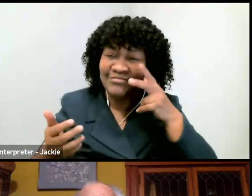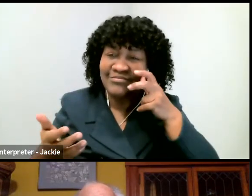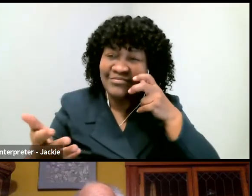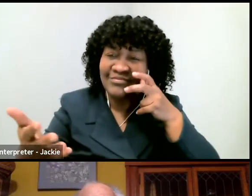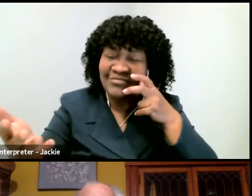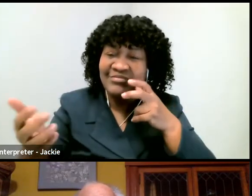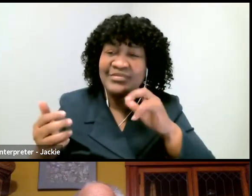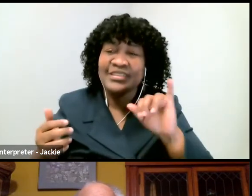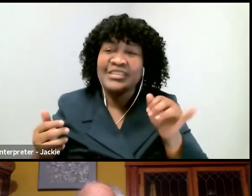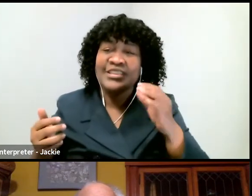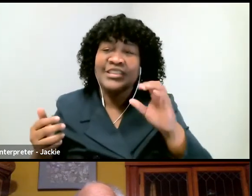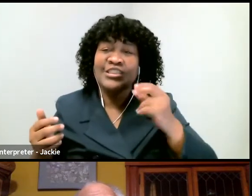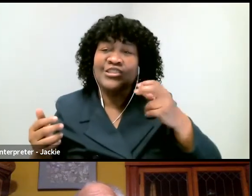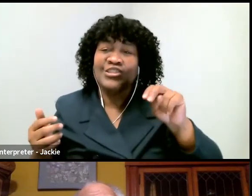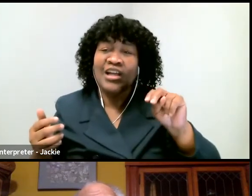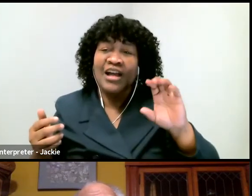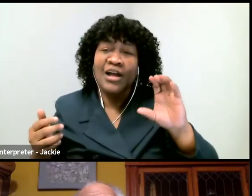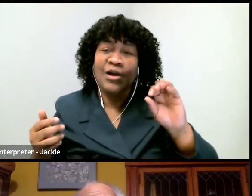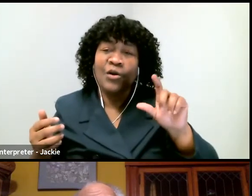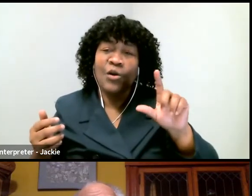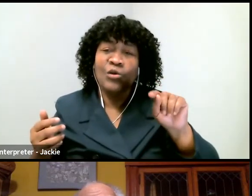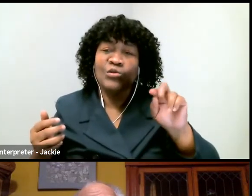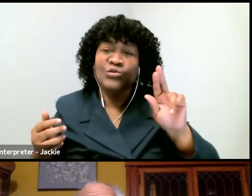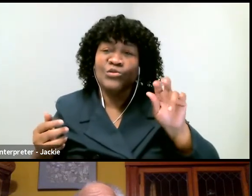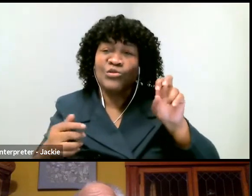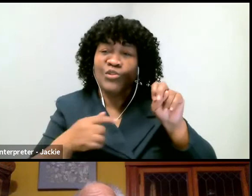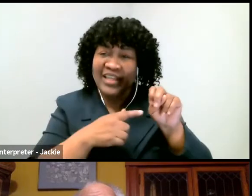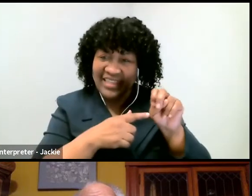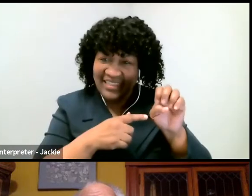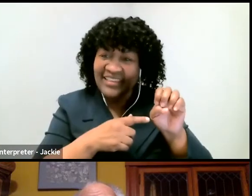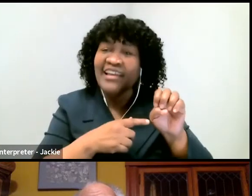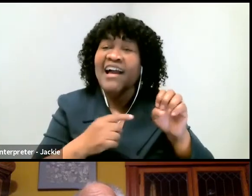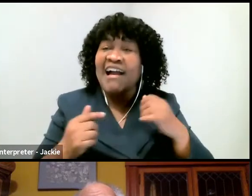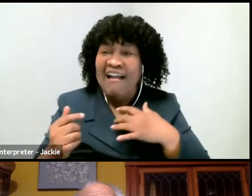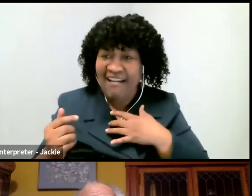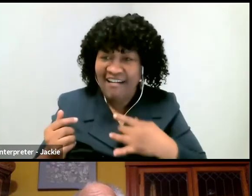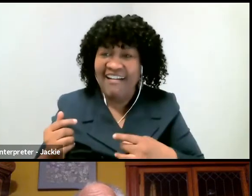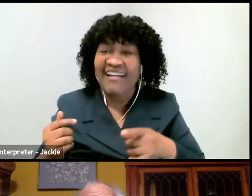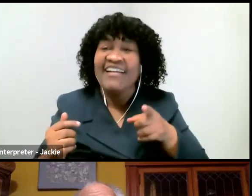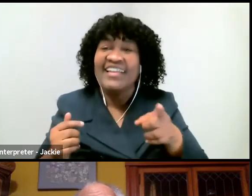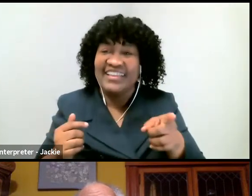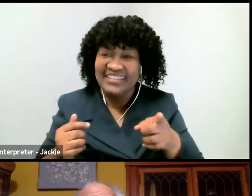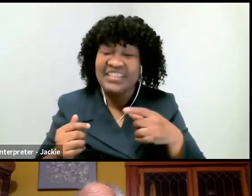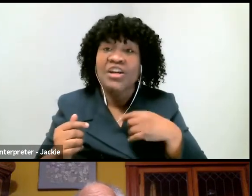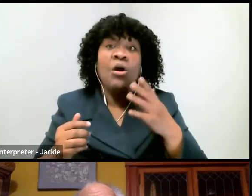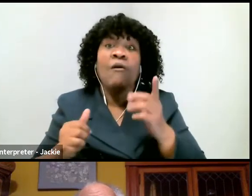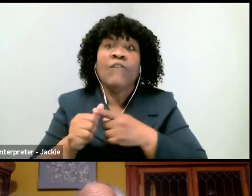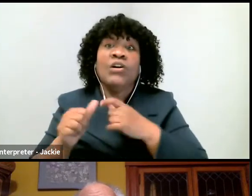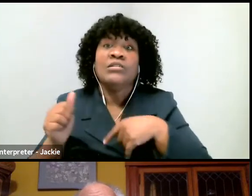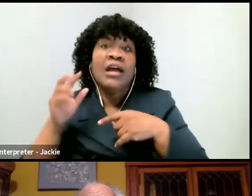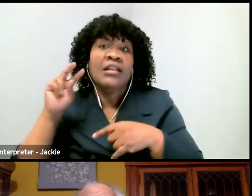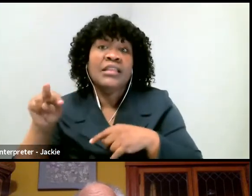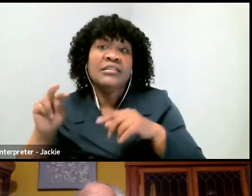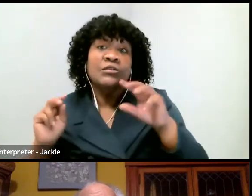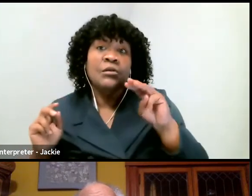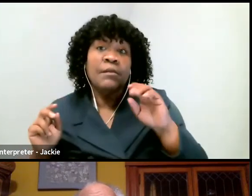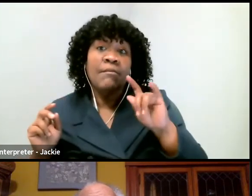John Coltrane was one of them. I've been introduced to him by listening to Miles Davis's albums,